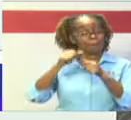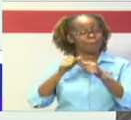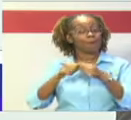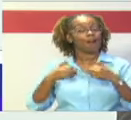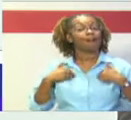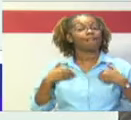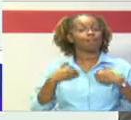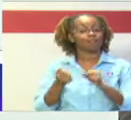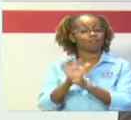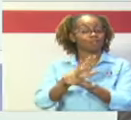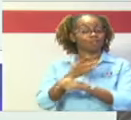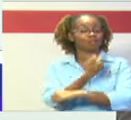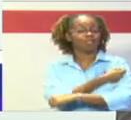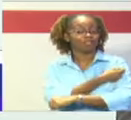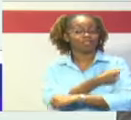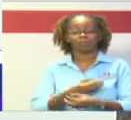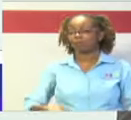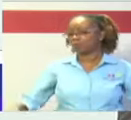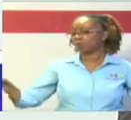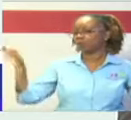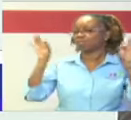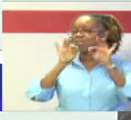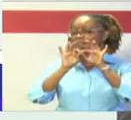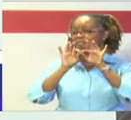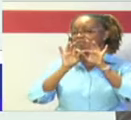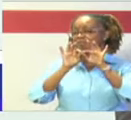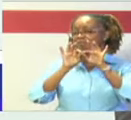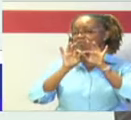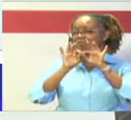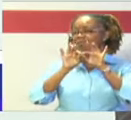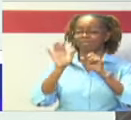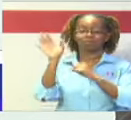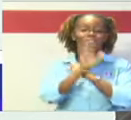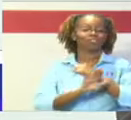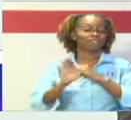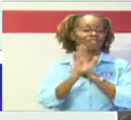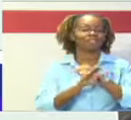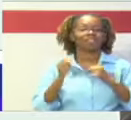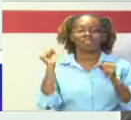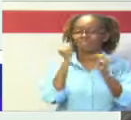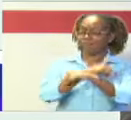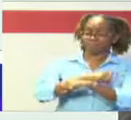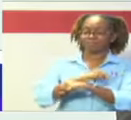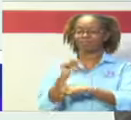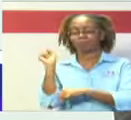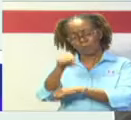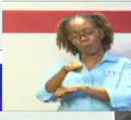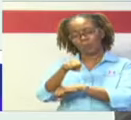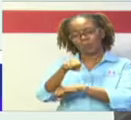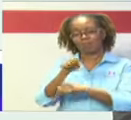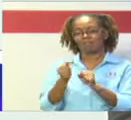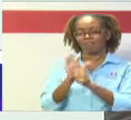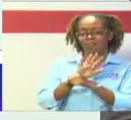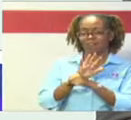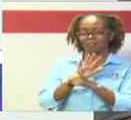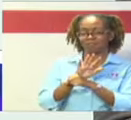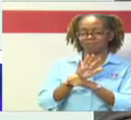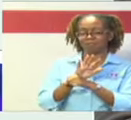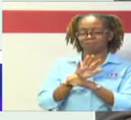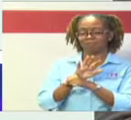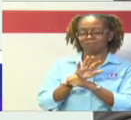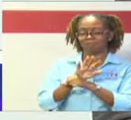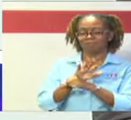essential tool in the global fight against COVID-19, essential ammunition. Did I get that right, Professor? That's right. All